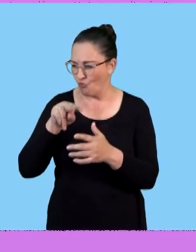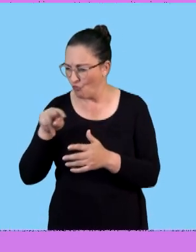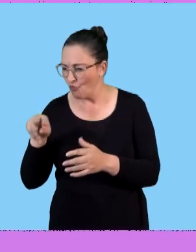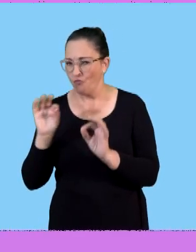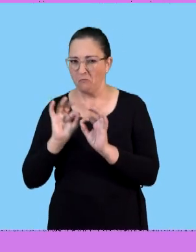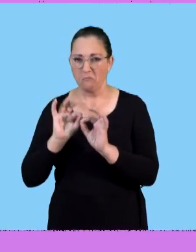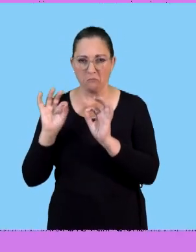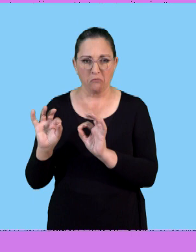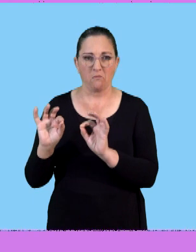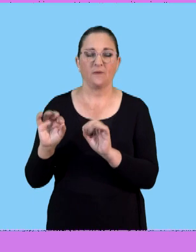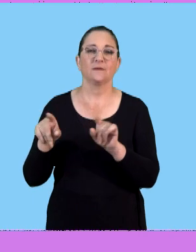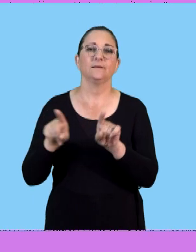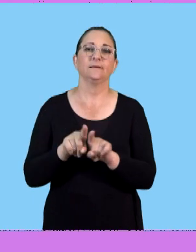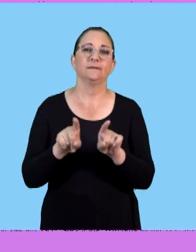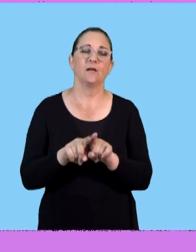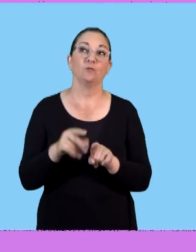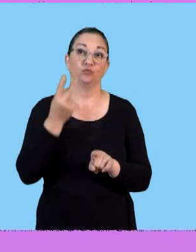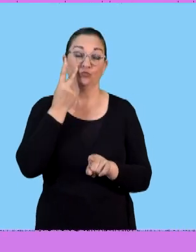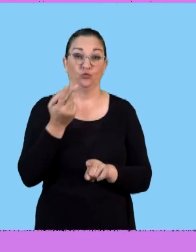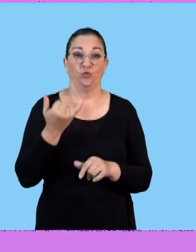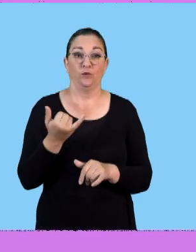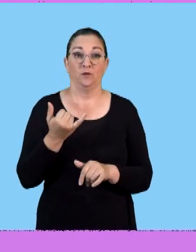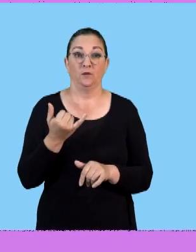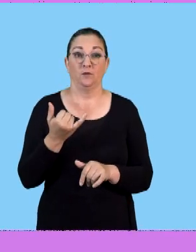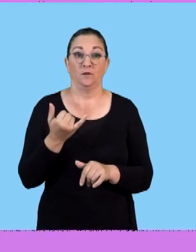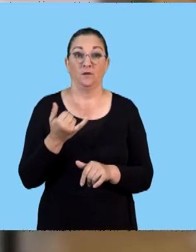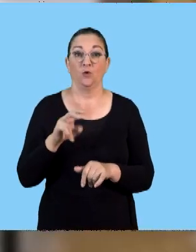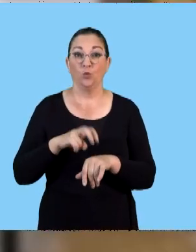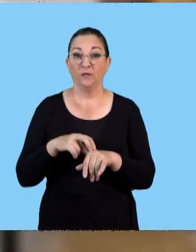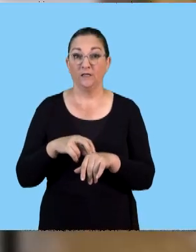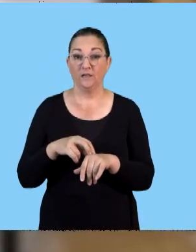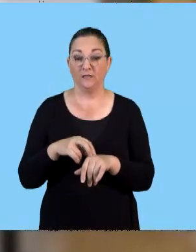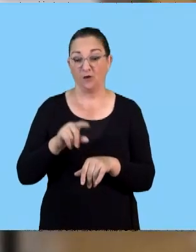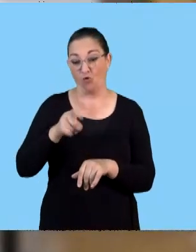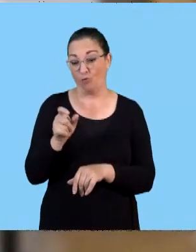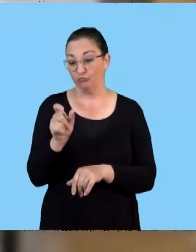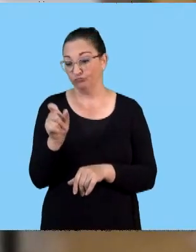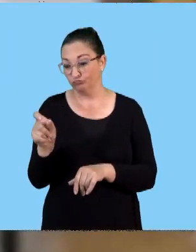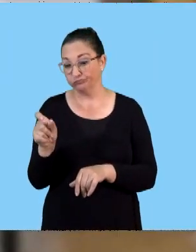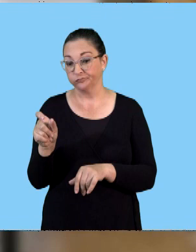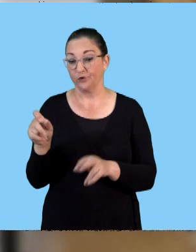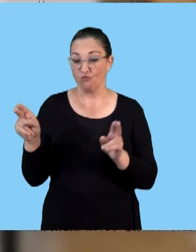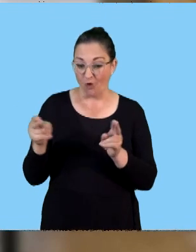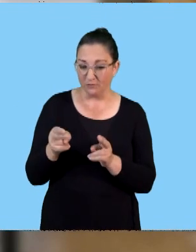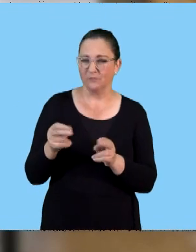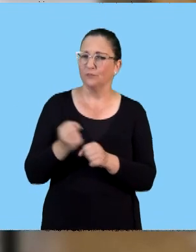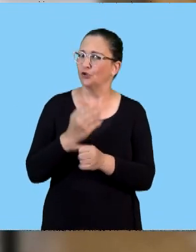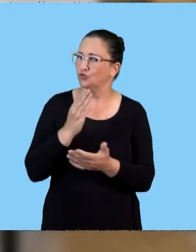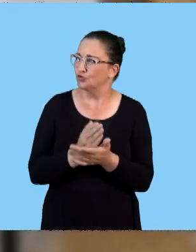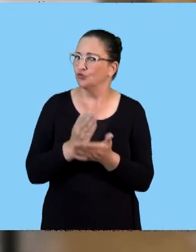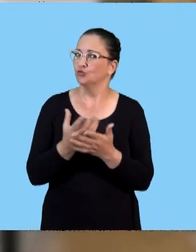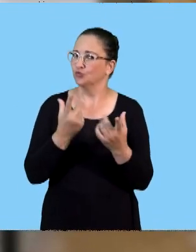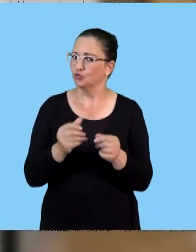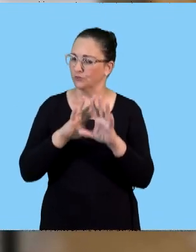with due diligence. Like for example, you saw now that we needed to round off to do decimal places. Make sure that you follow